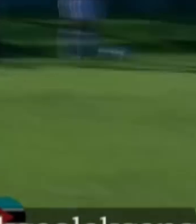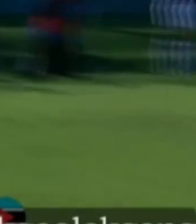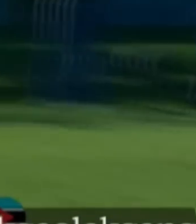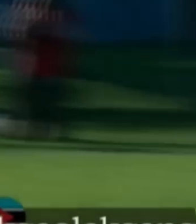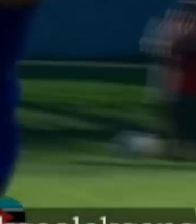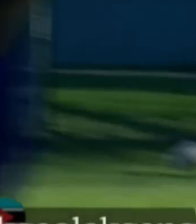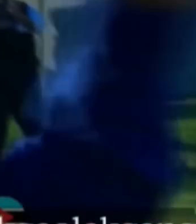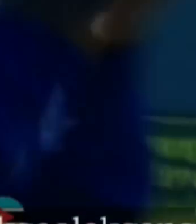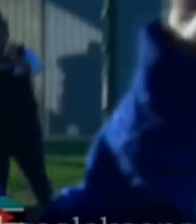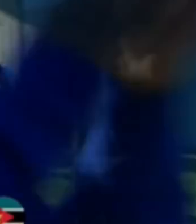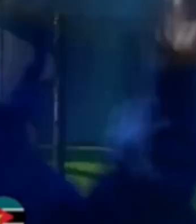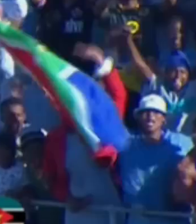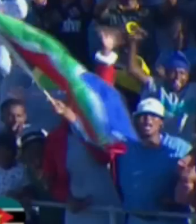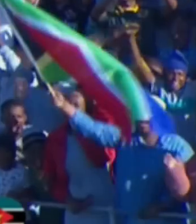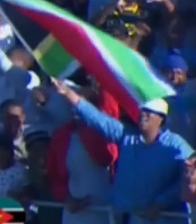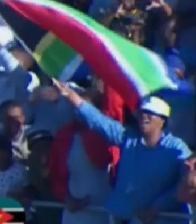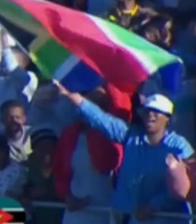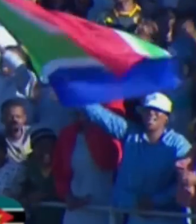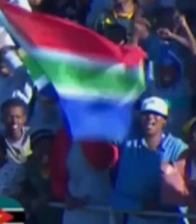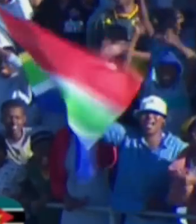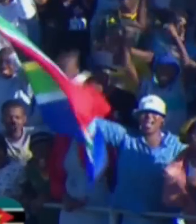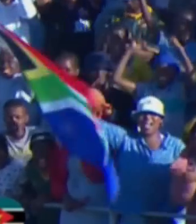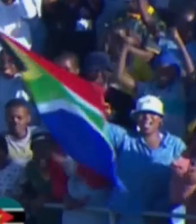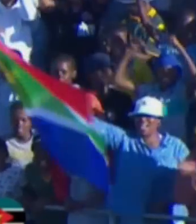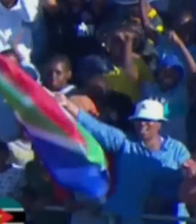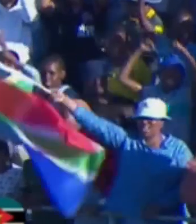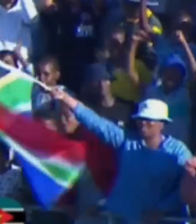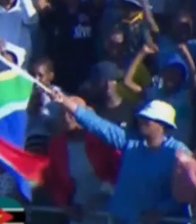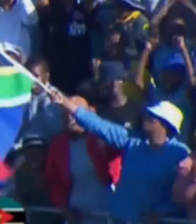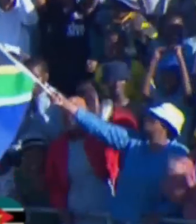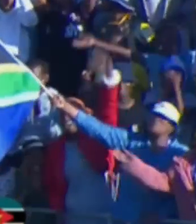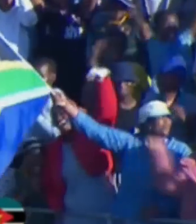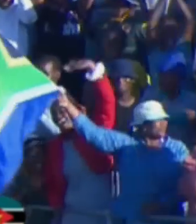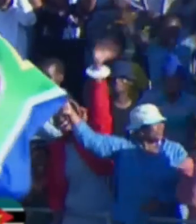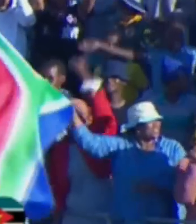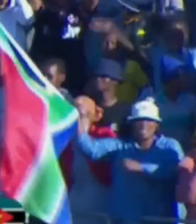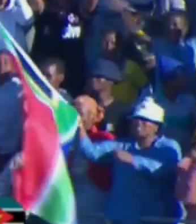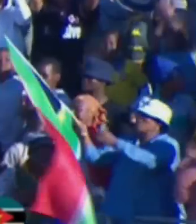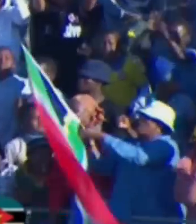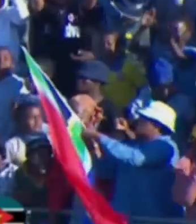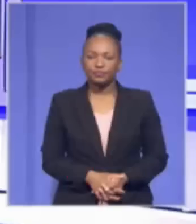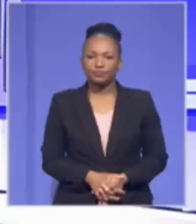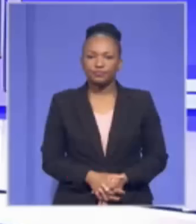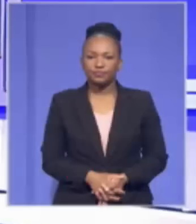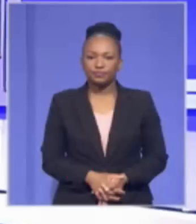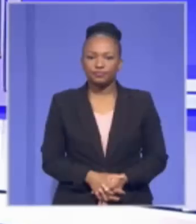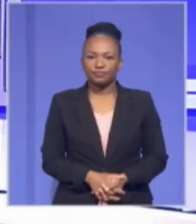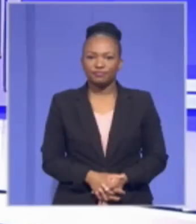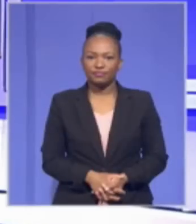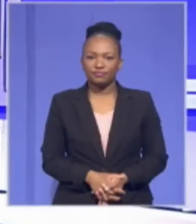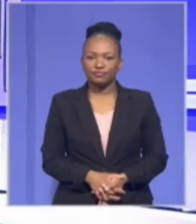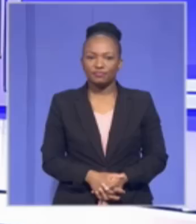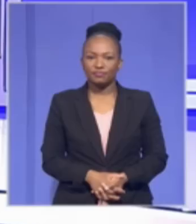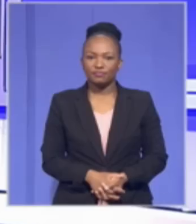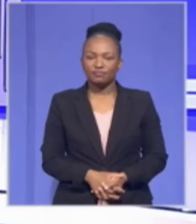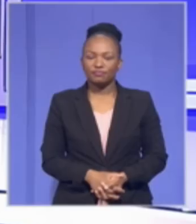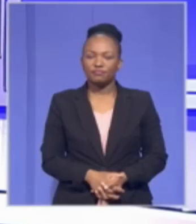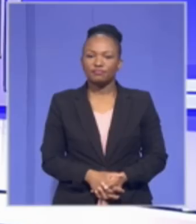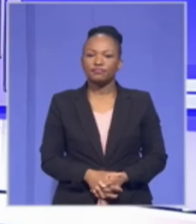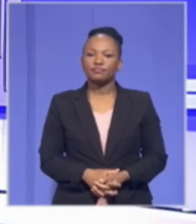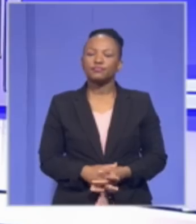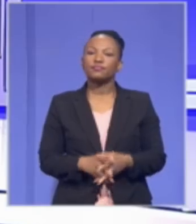Game, set and match. South Africa get through. They join Zambia.